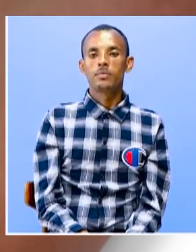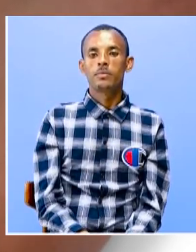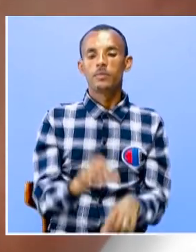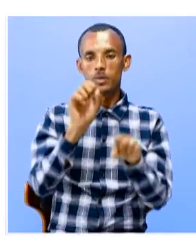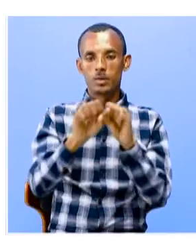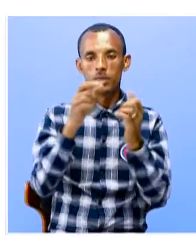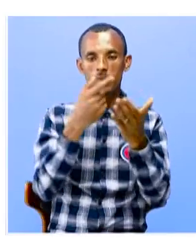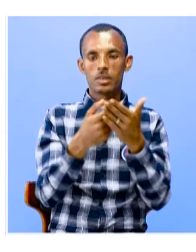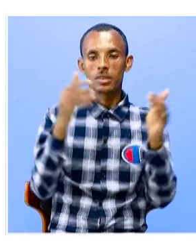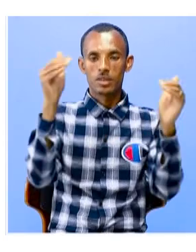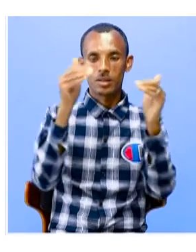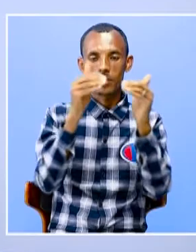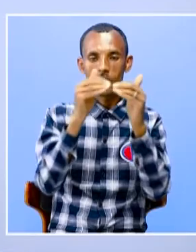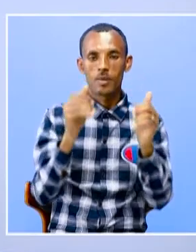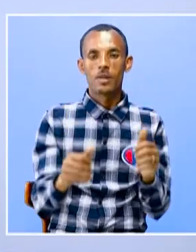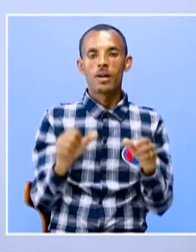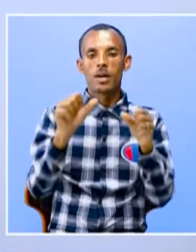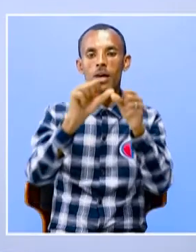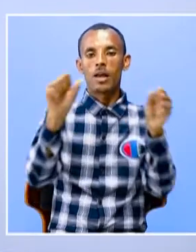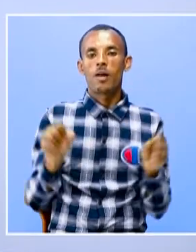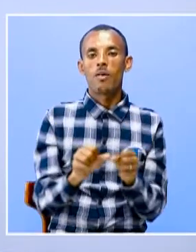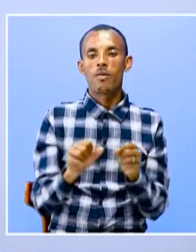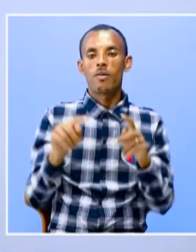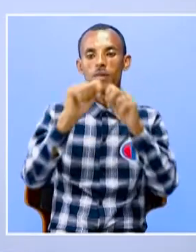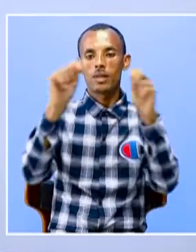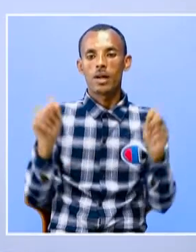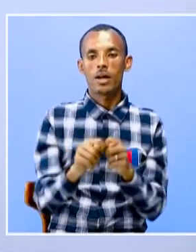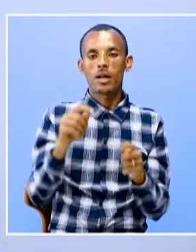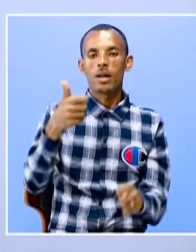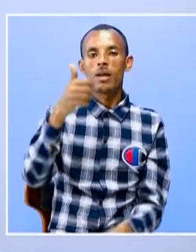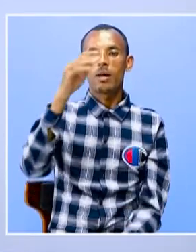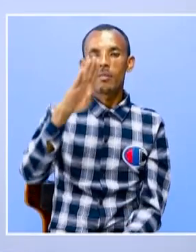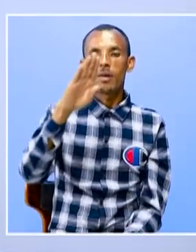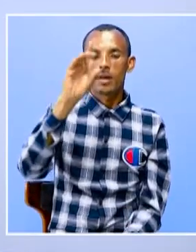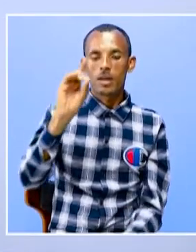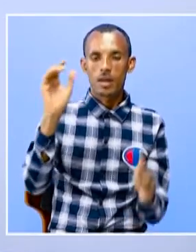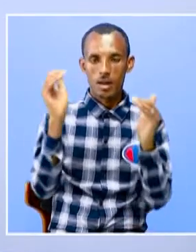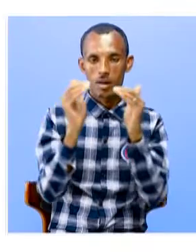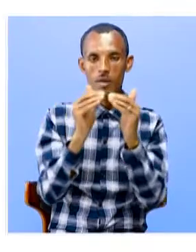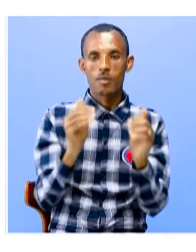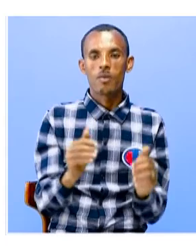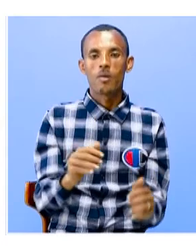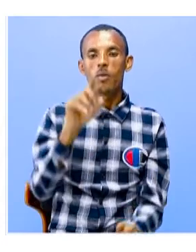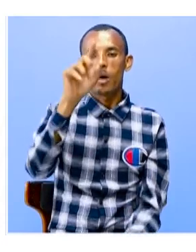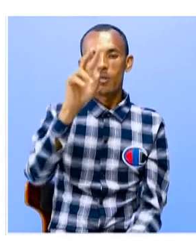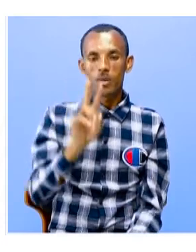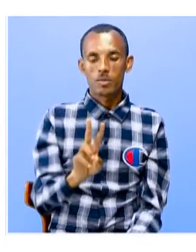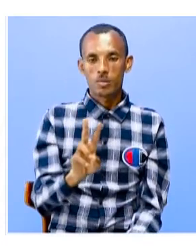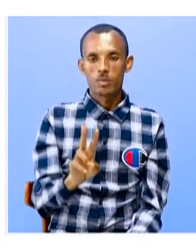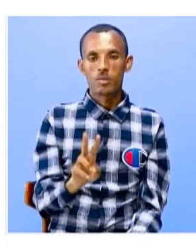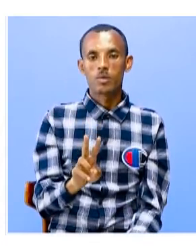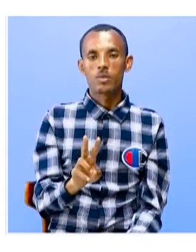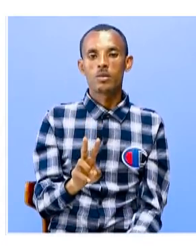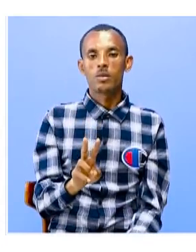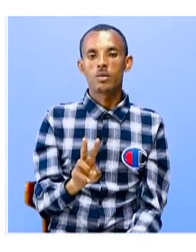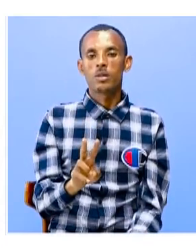So this will be equal to area of triangle ABD is simply half times, since